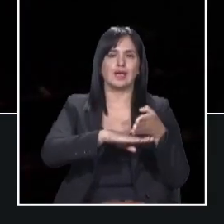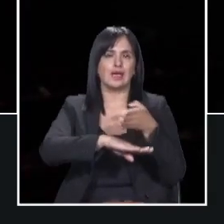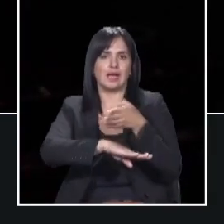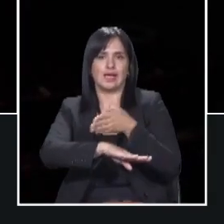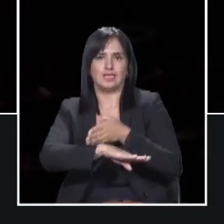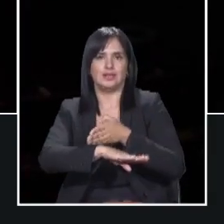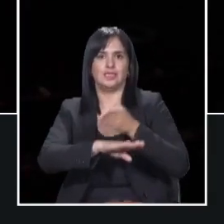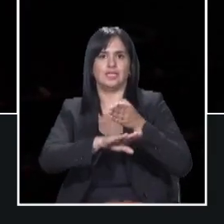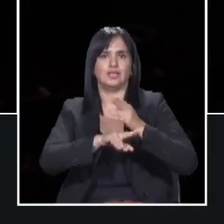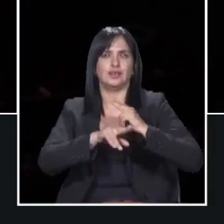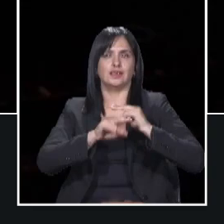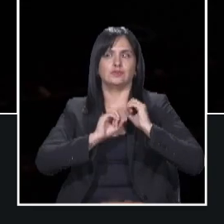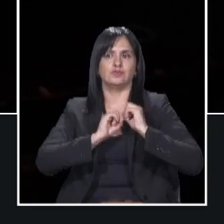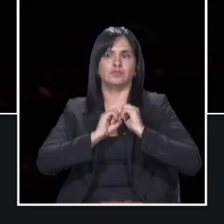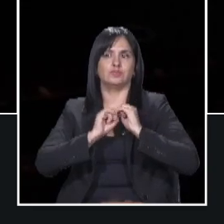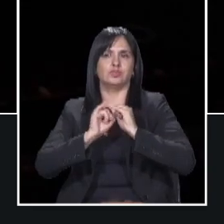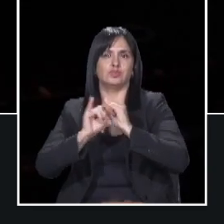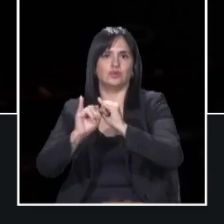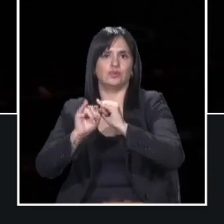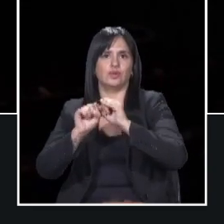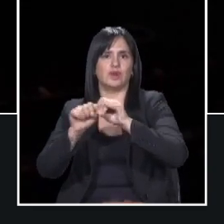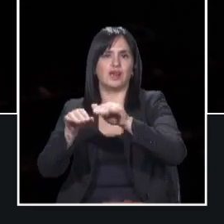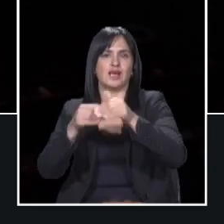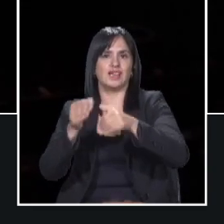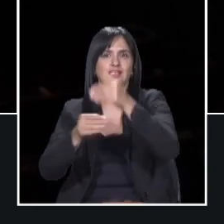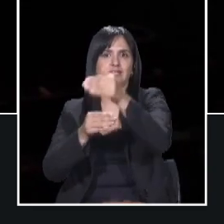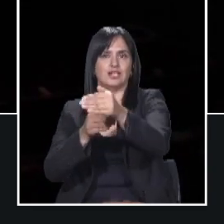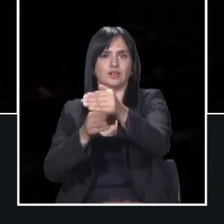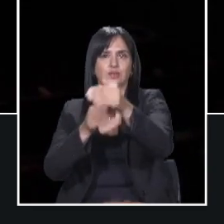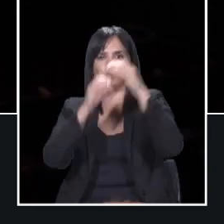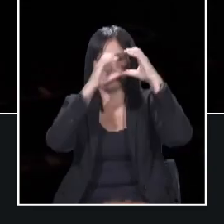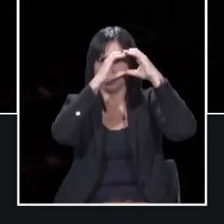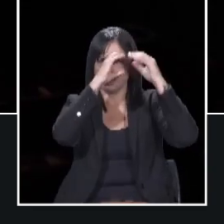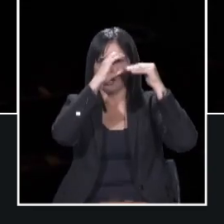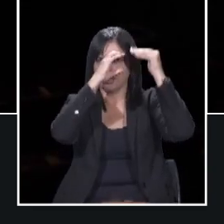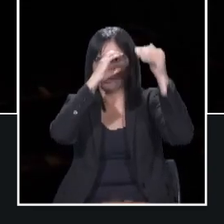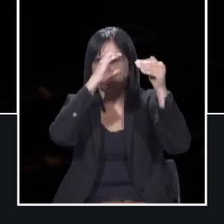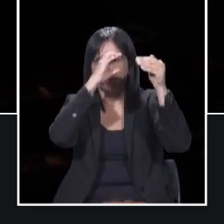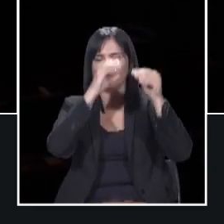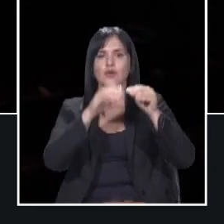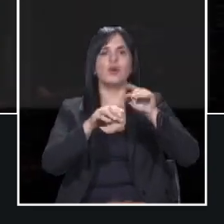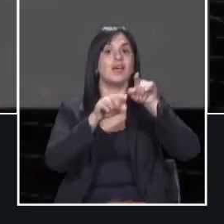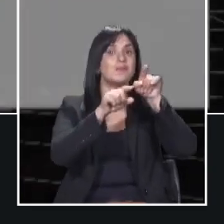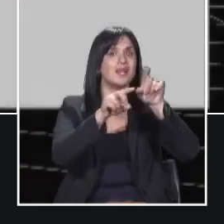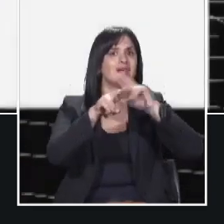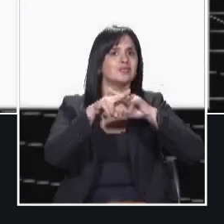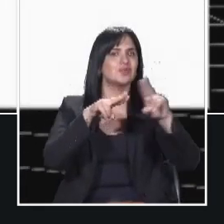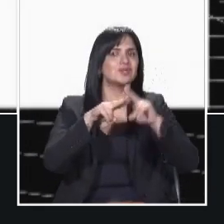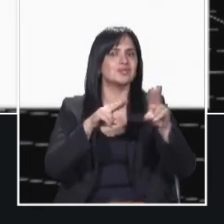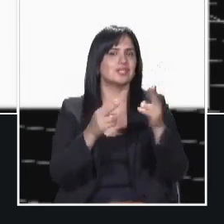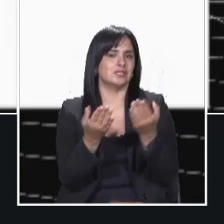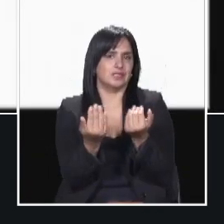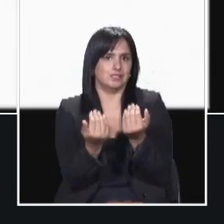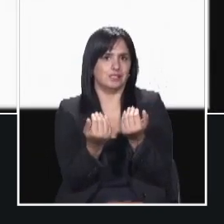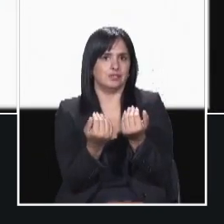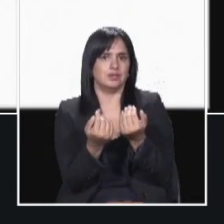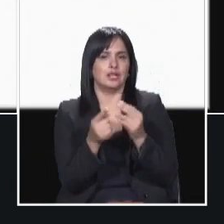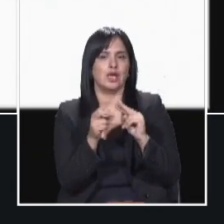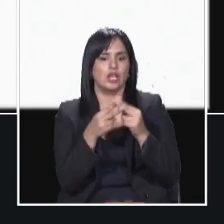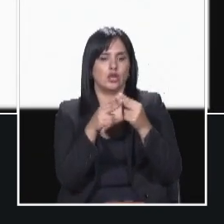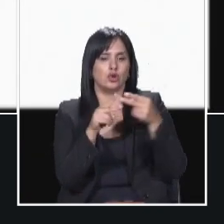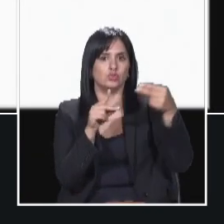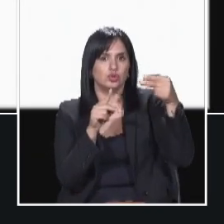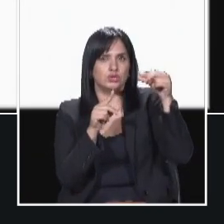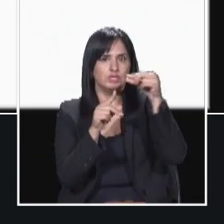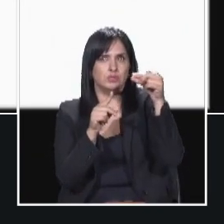outside. To do that, you need two things. To build a chip that is wetware and is intelligent as